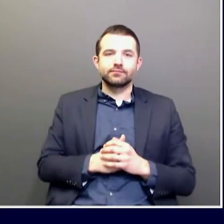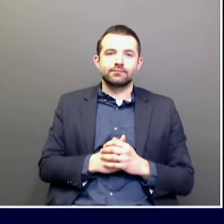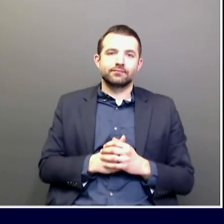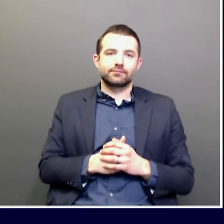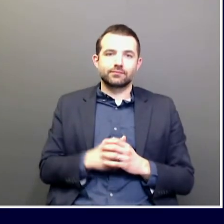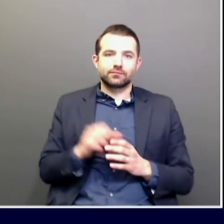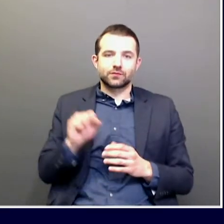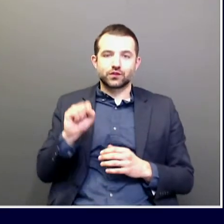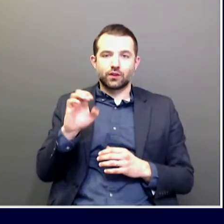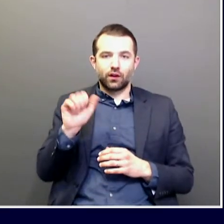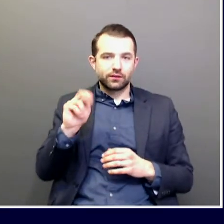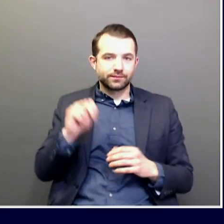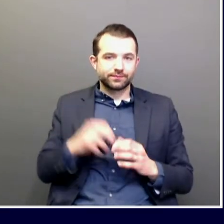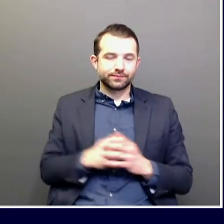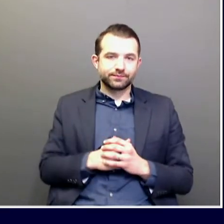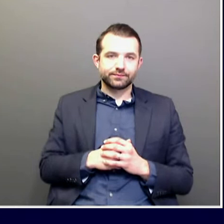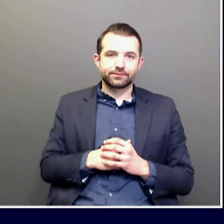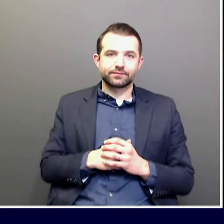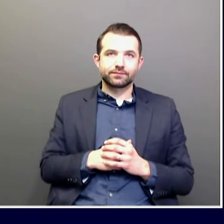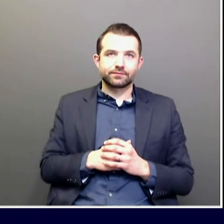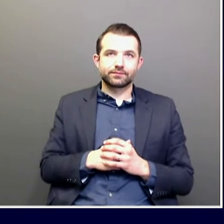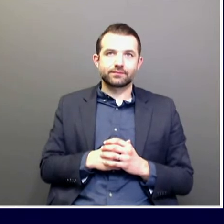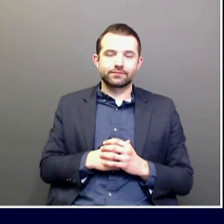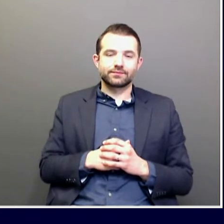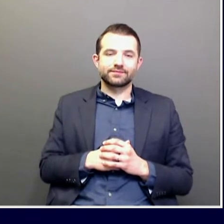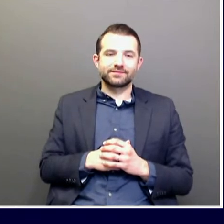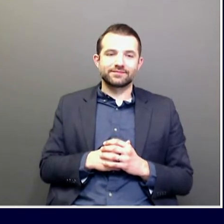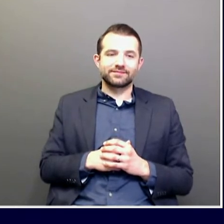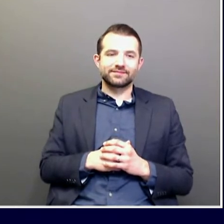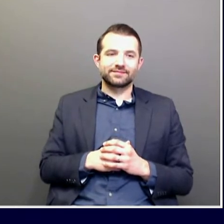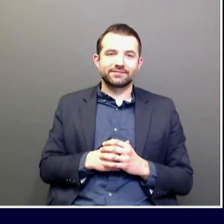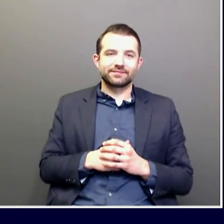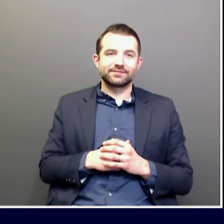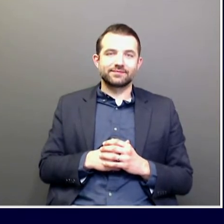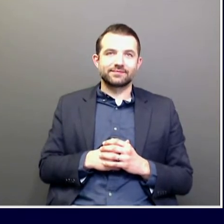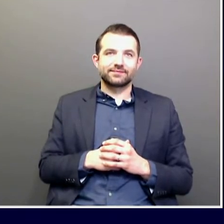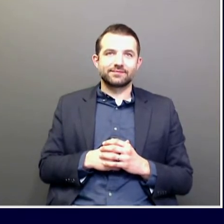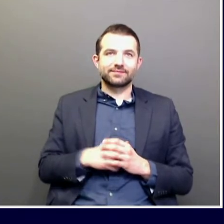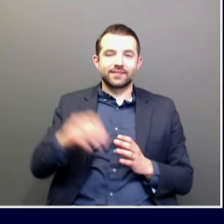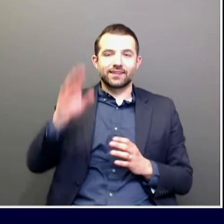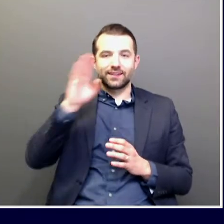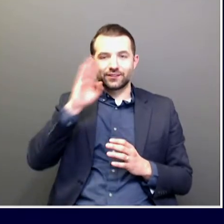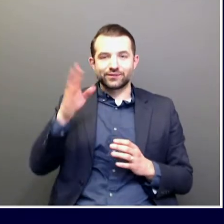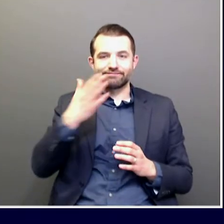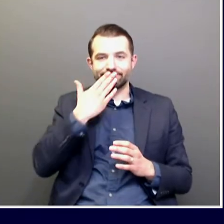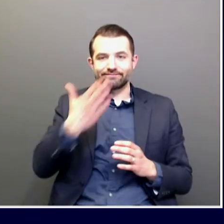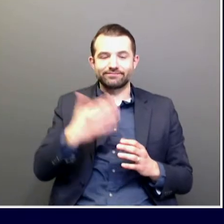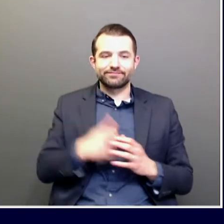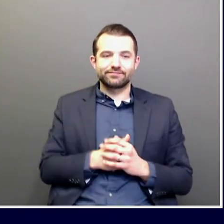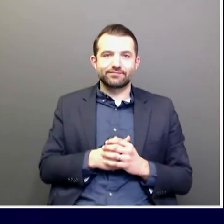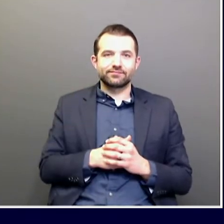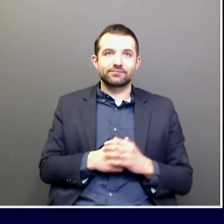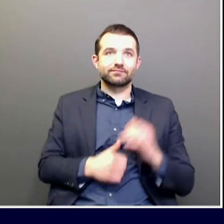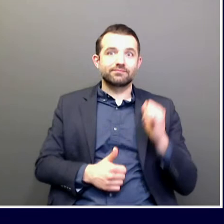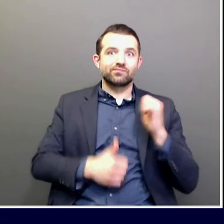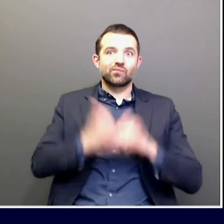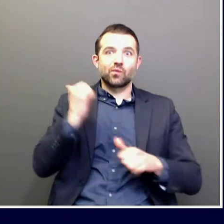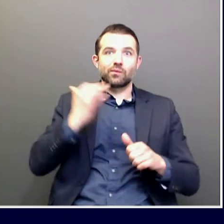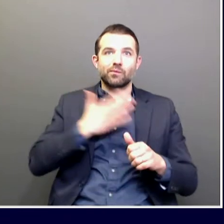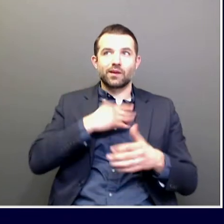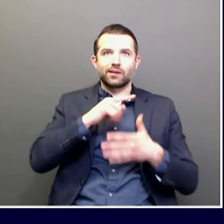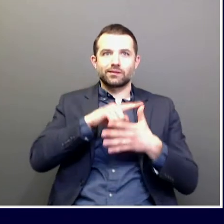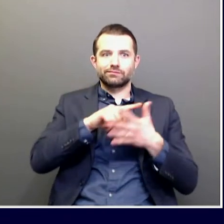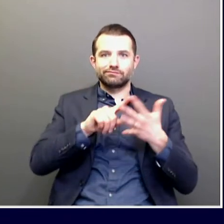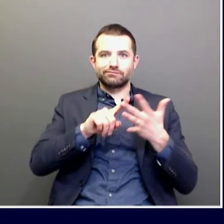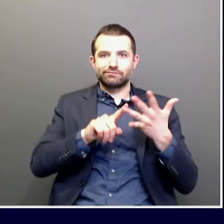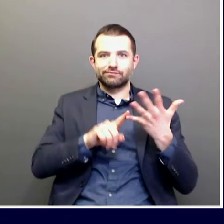becomes more consistent and you're happier with what you're seeing, that this is going to be something that will be part of the daily